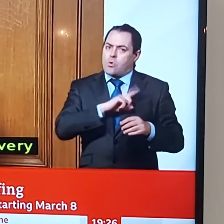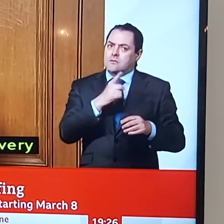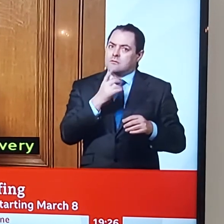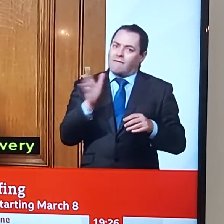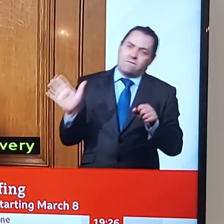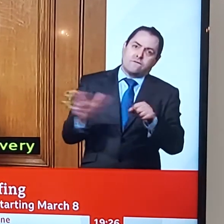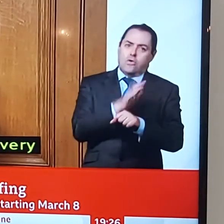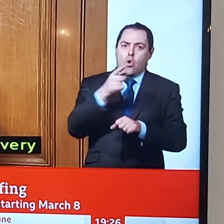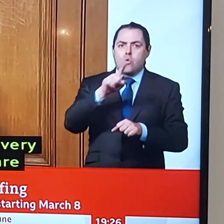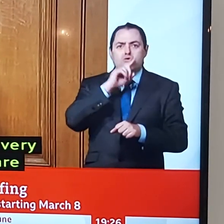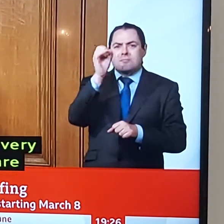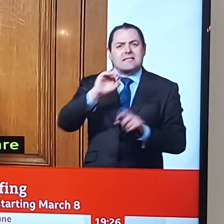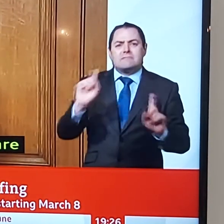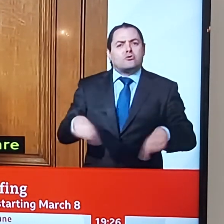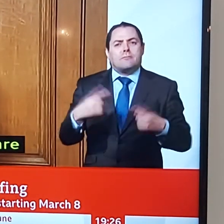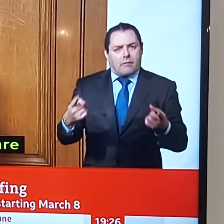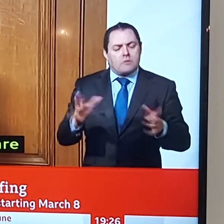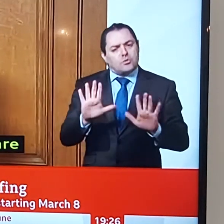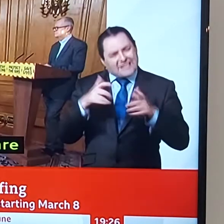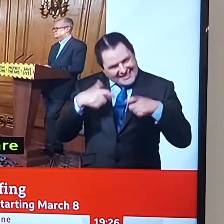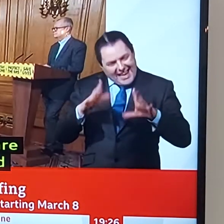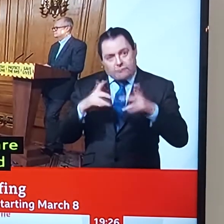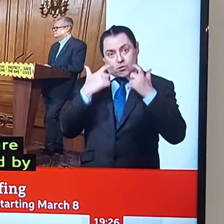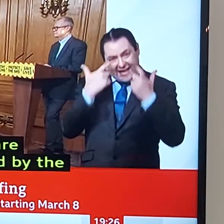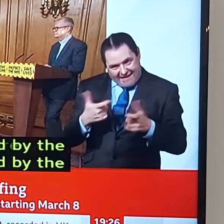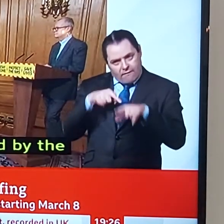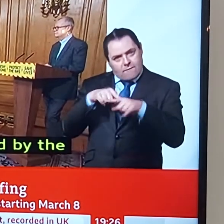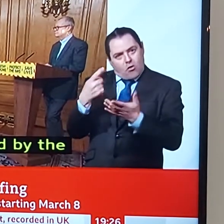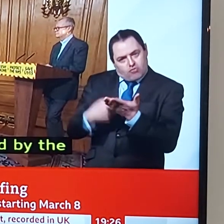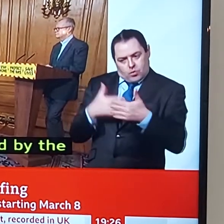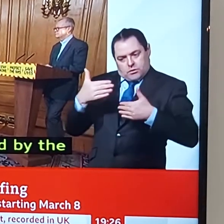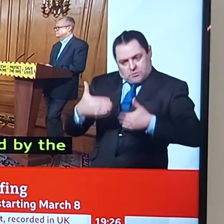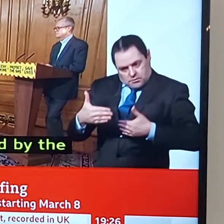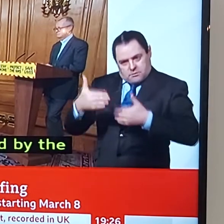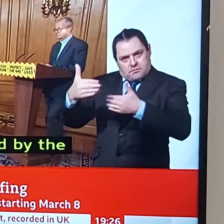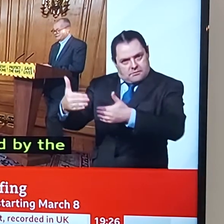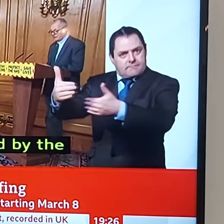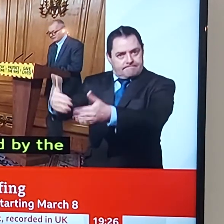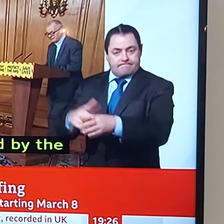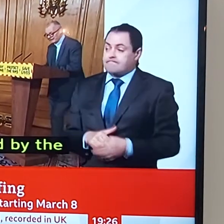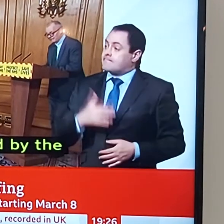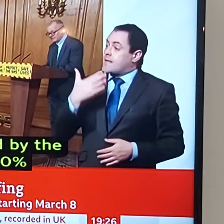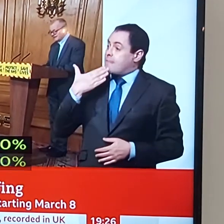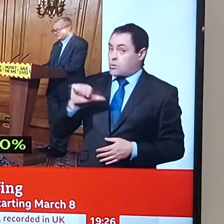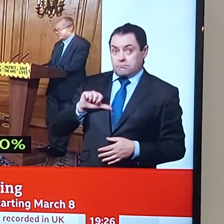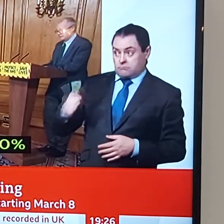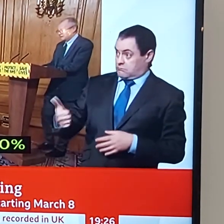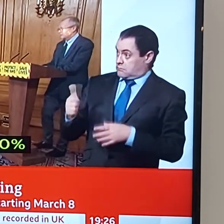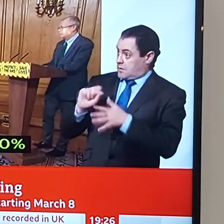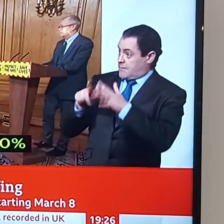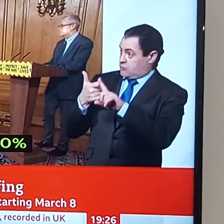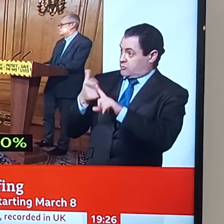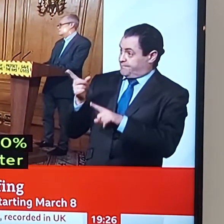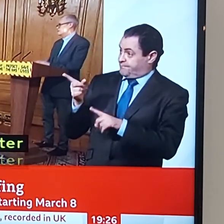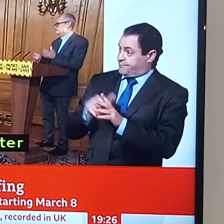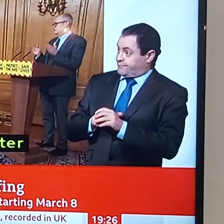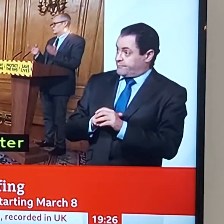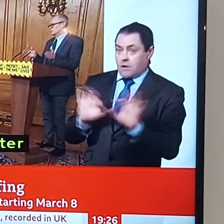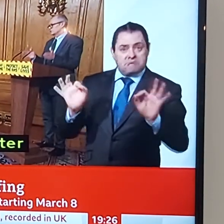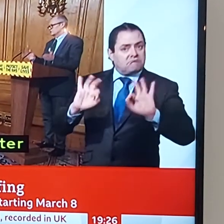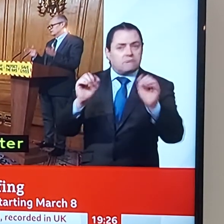effective, as the Prime Minister said. Thank you very much. Thanks very much, Chris, Patrick, and I completely agree with that, and